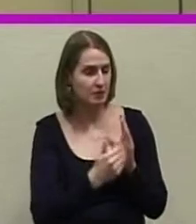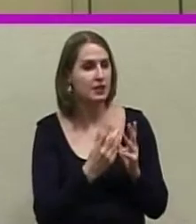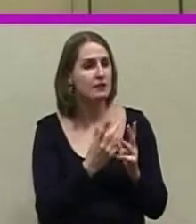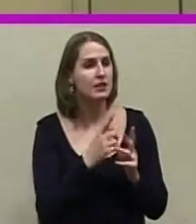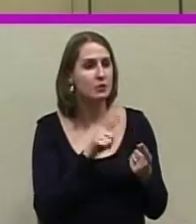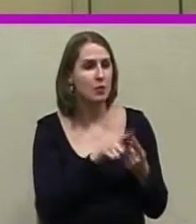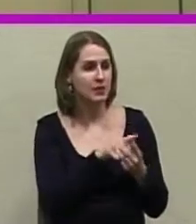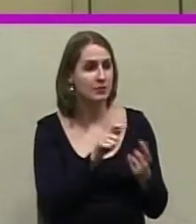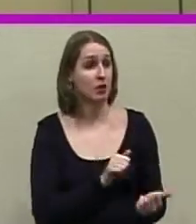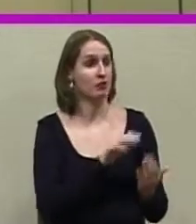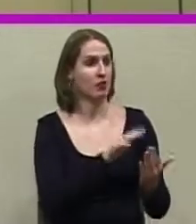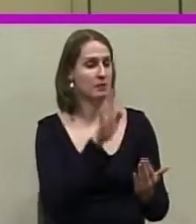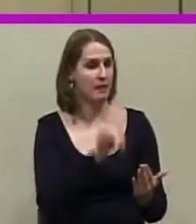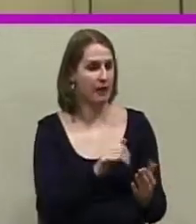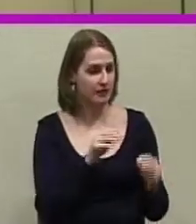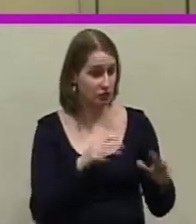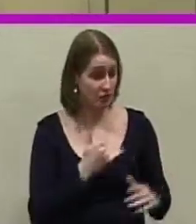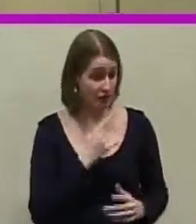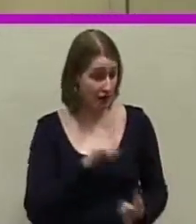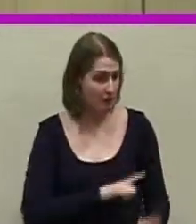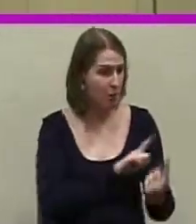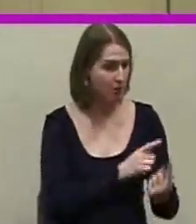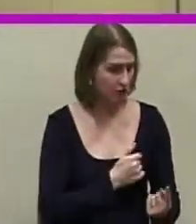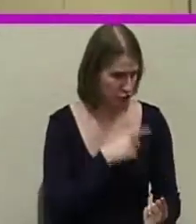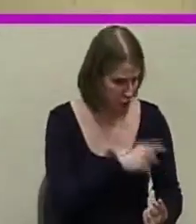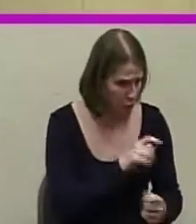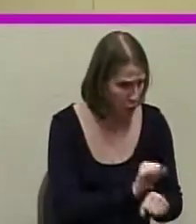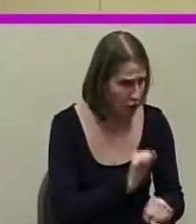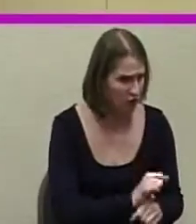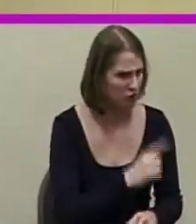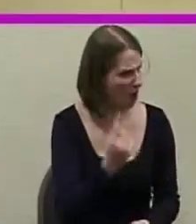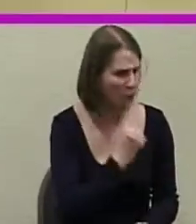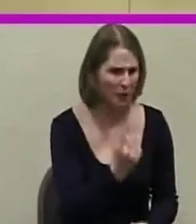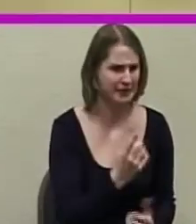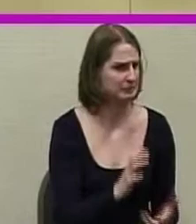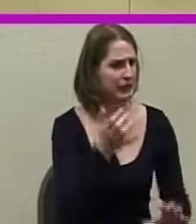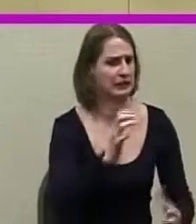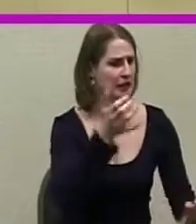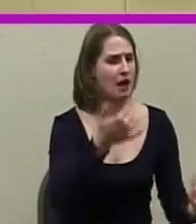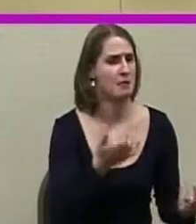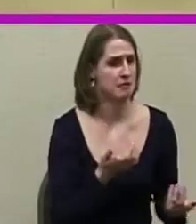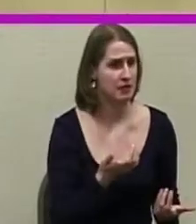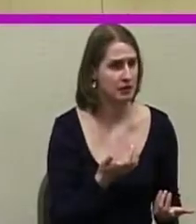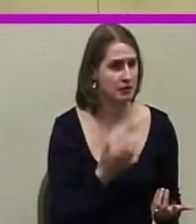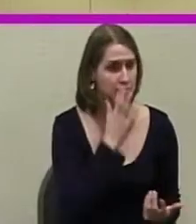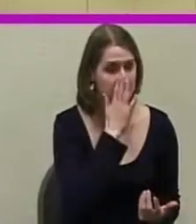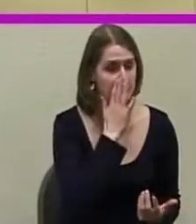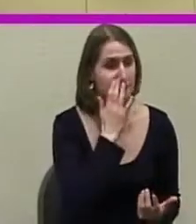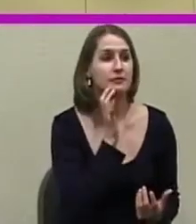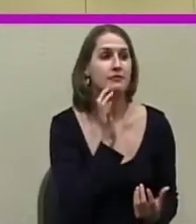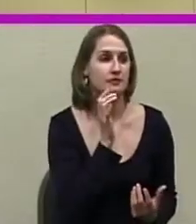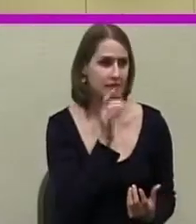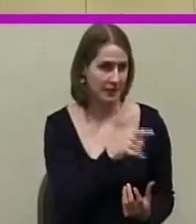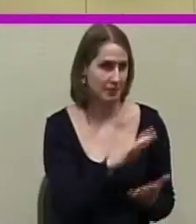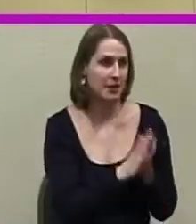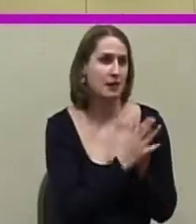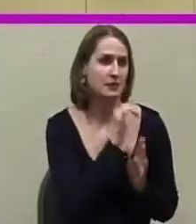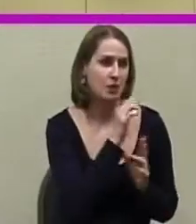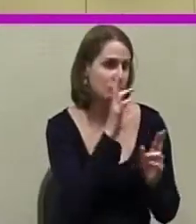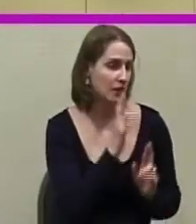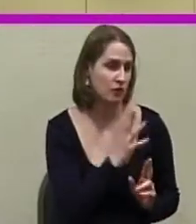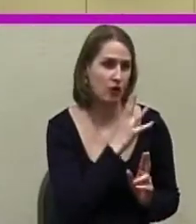So if I'm coming over here, I'm saying, "Will you get to work?" What's the matter? You're always screwing around. All right, and then he becomes disrespectful and